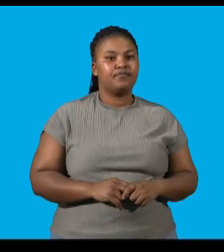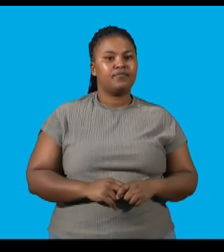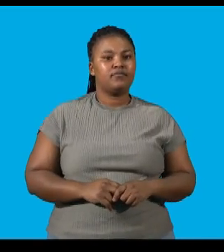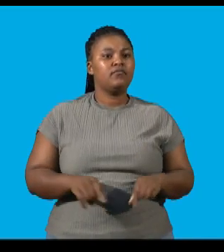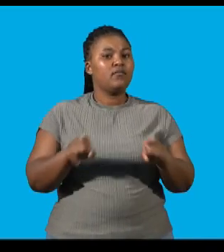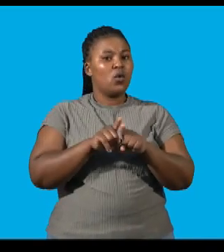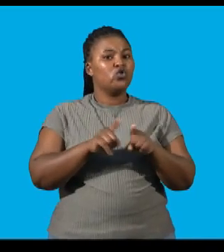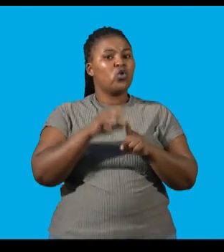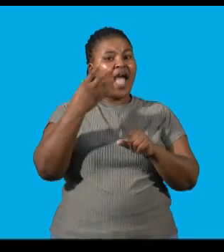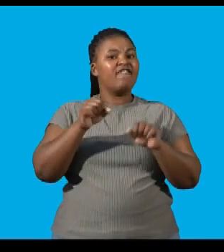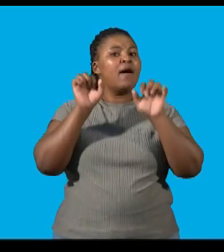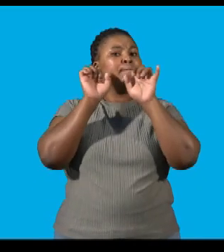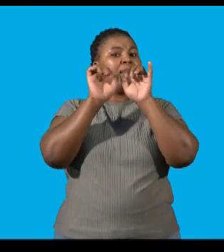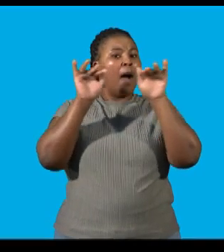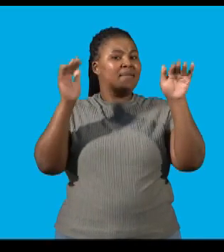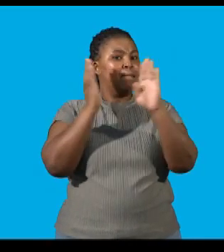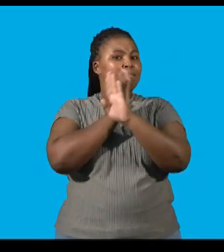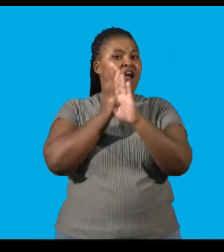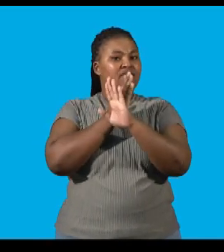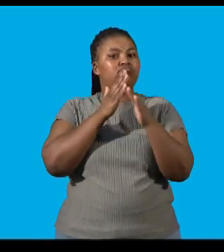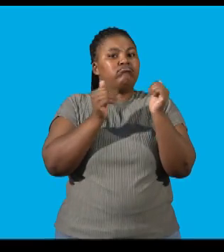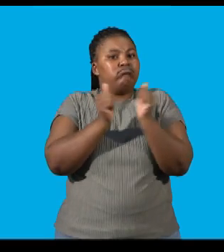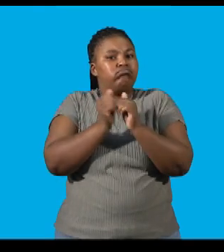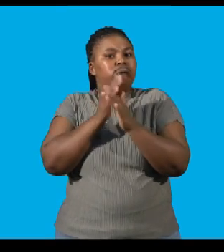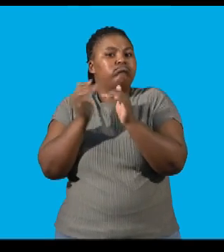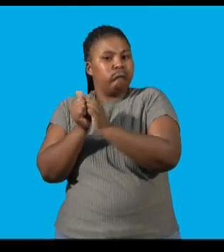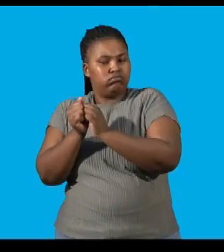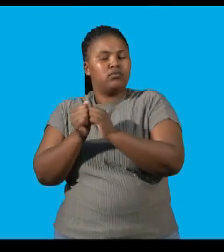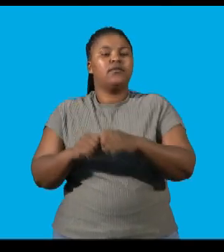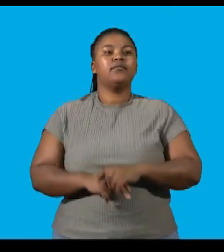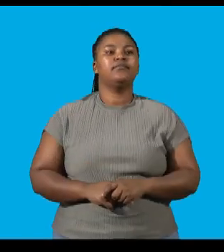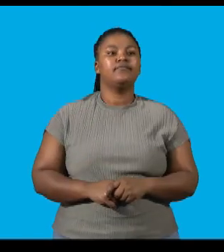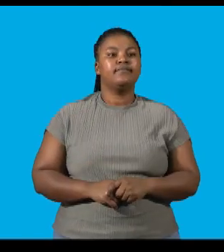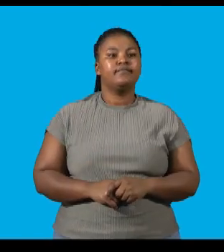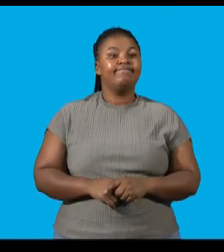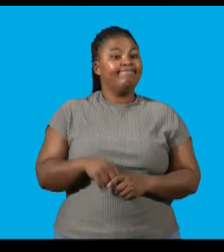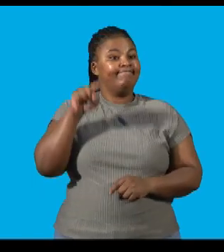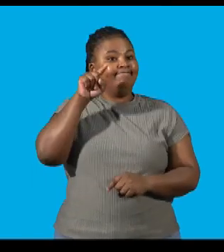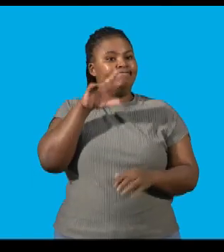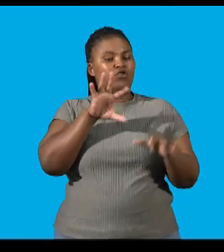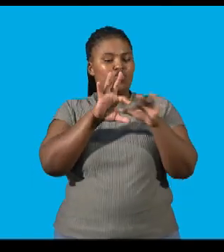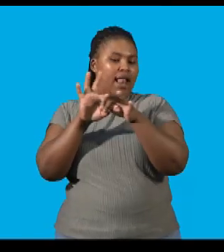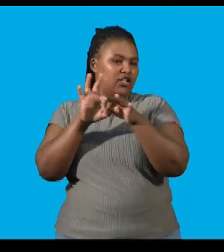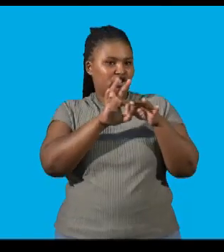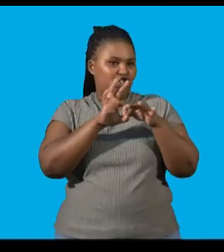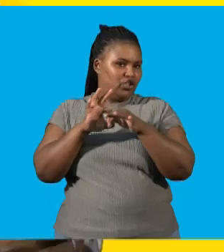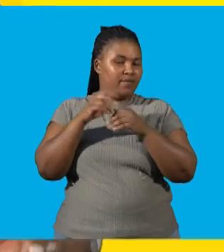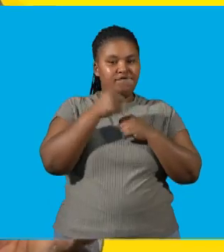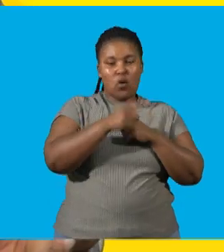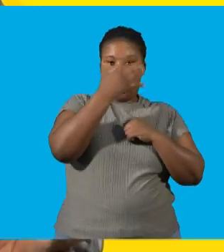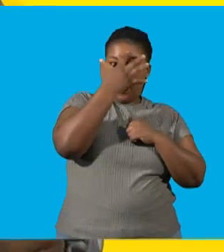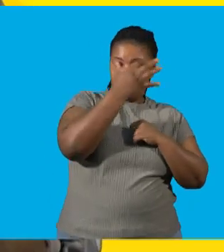have public-private partnerships. This encompasses the relationship between